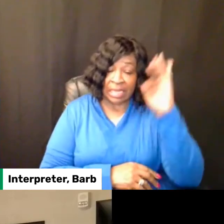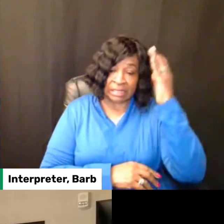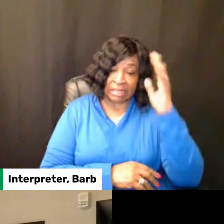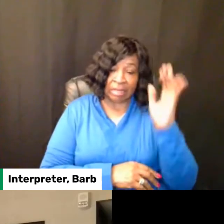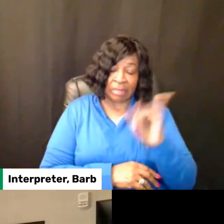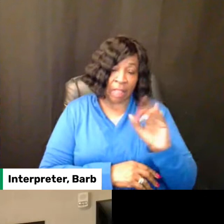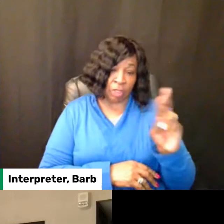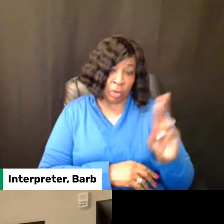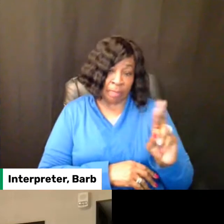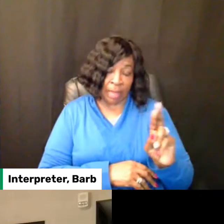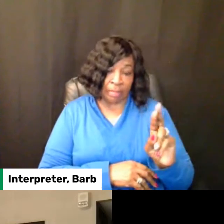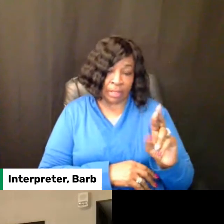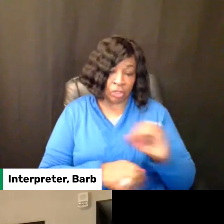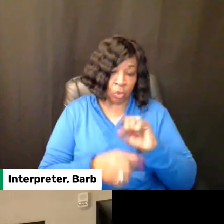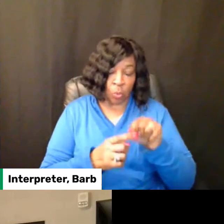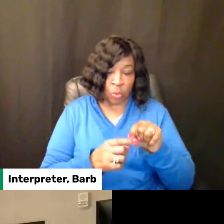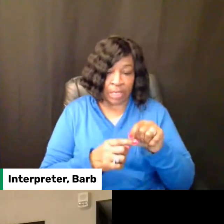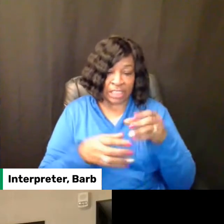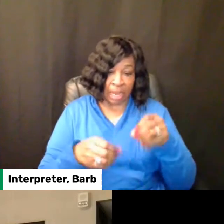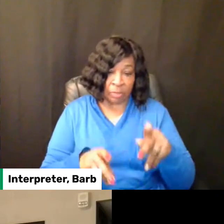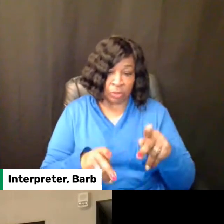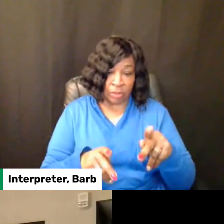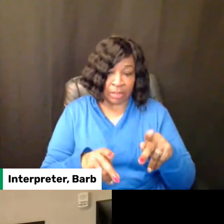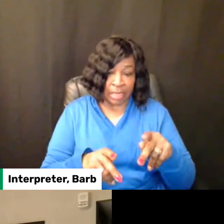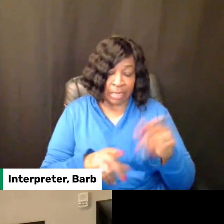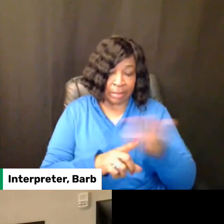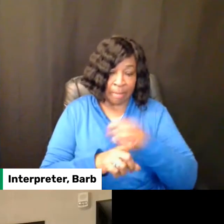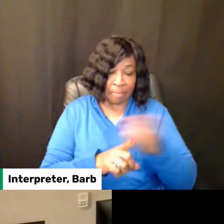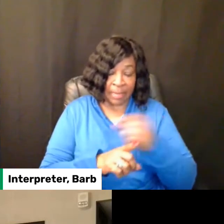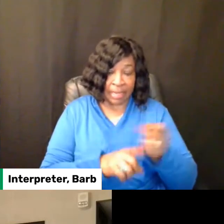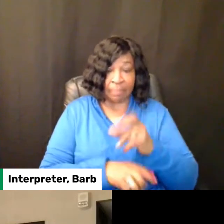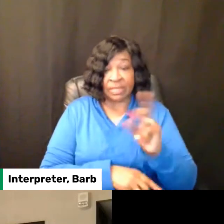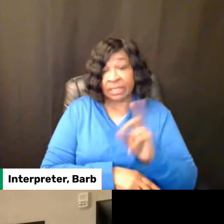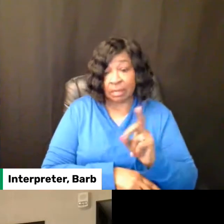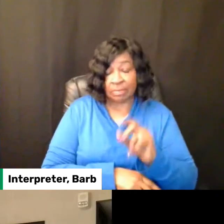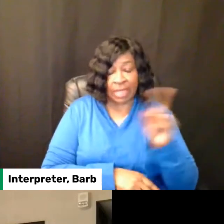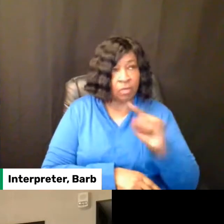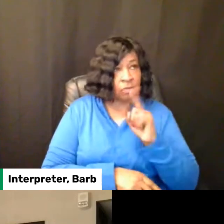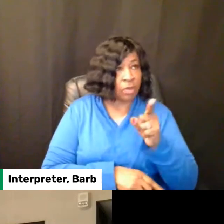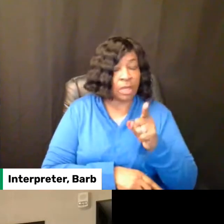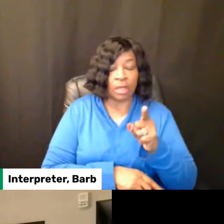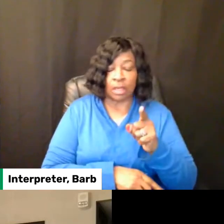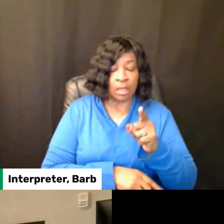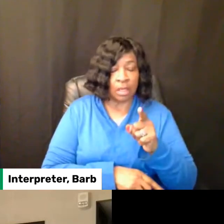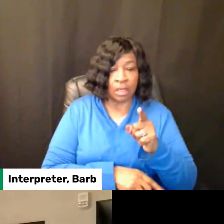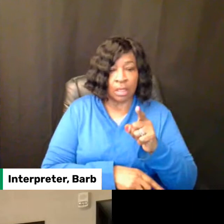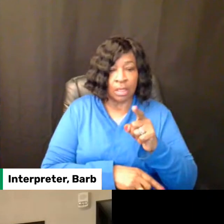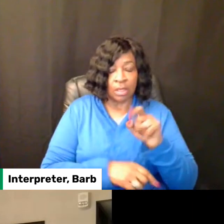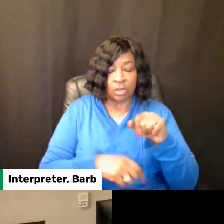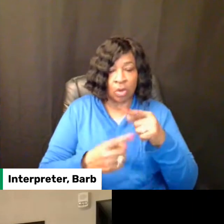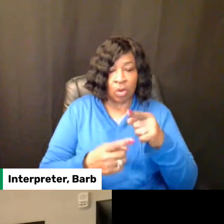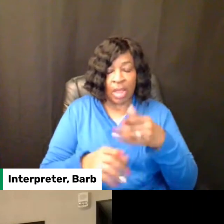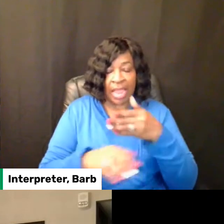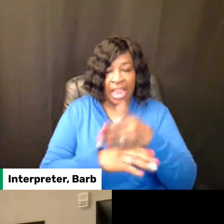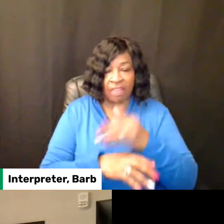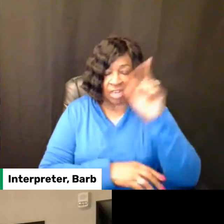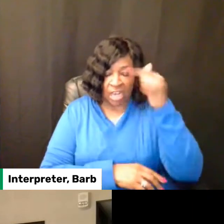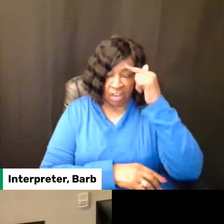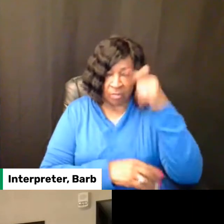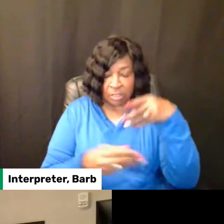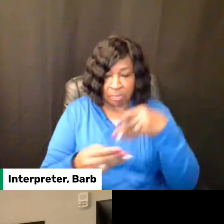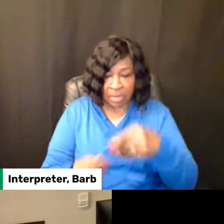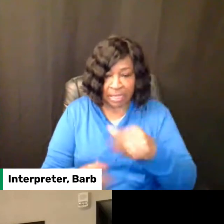the Republicans, when it's an opportunity to beat up on the Democrats, really go after government spending and we need to